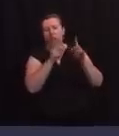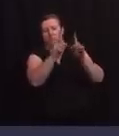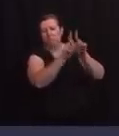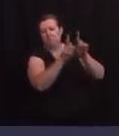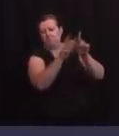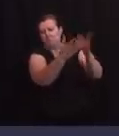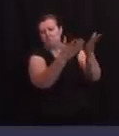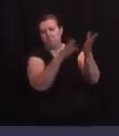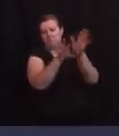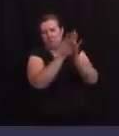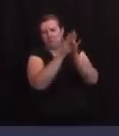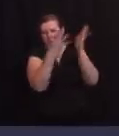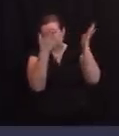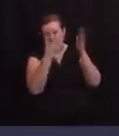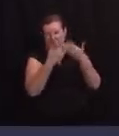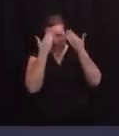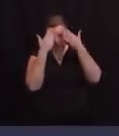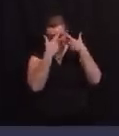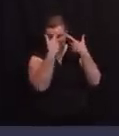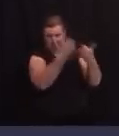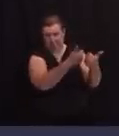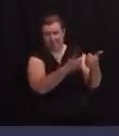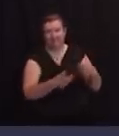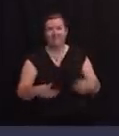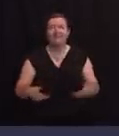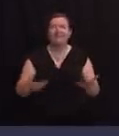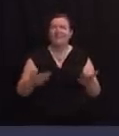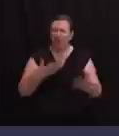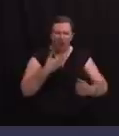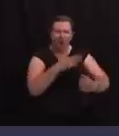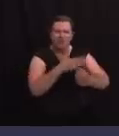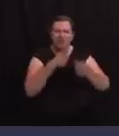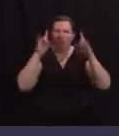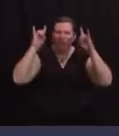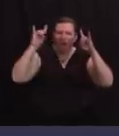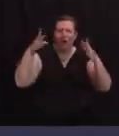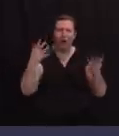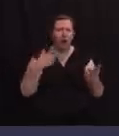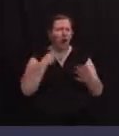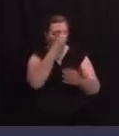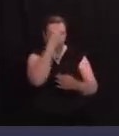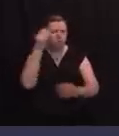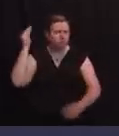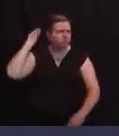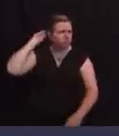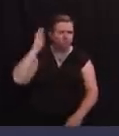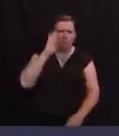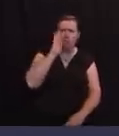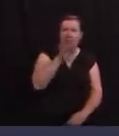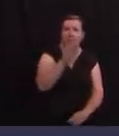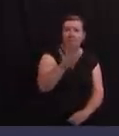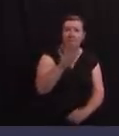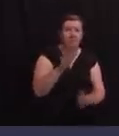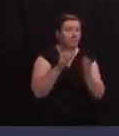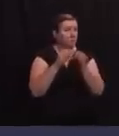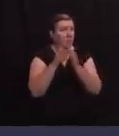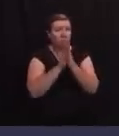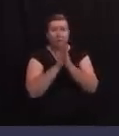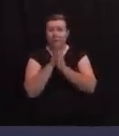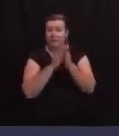think we're still, I love your rock concert idea. I will put a note to file. I don't know that we've got a lot more incentives